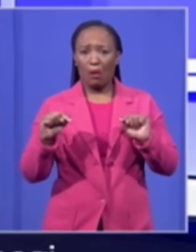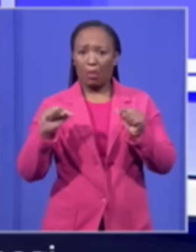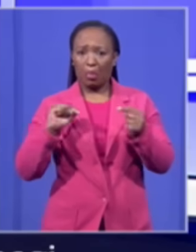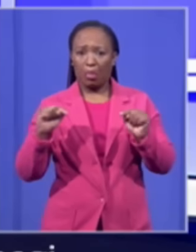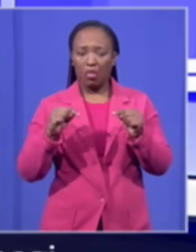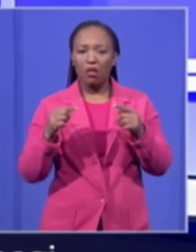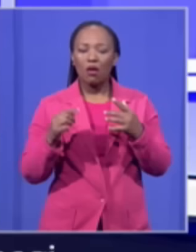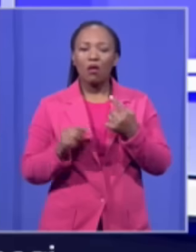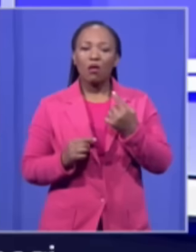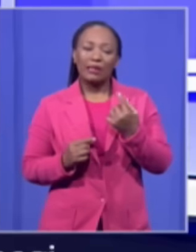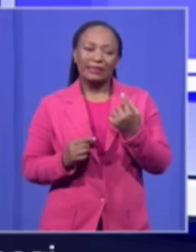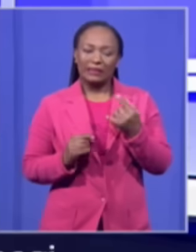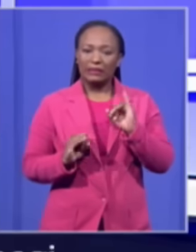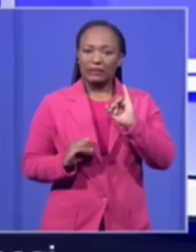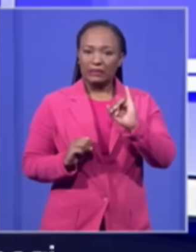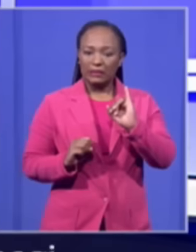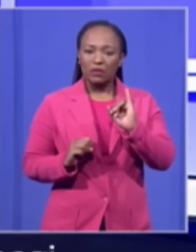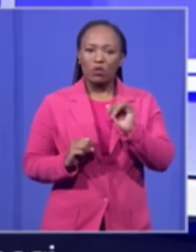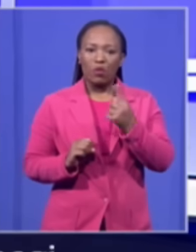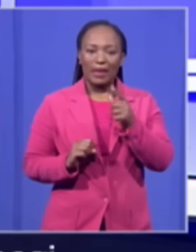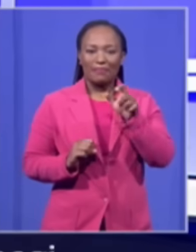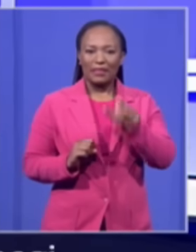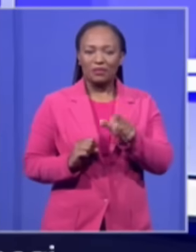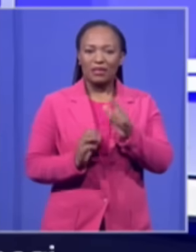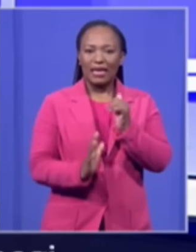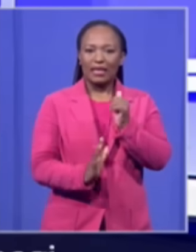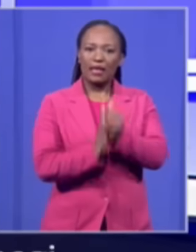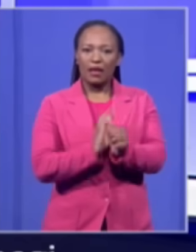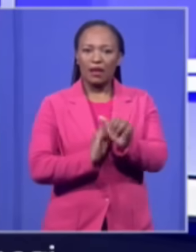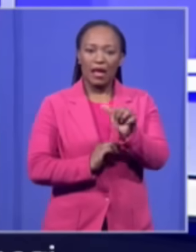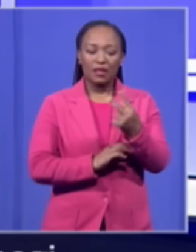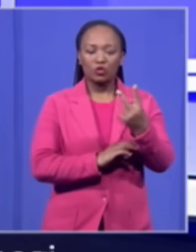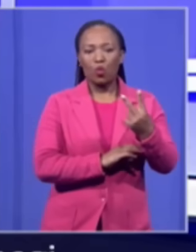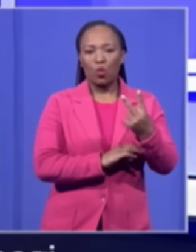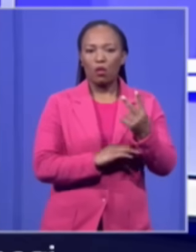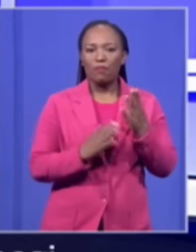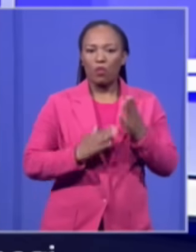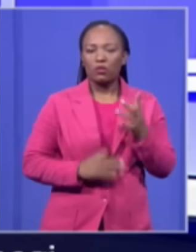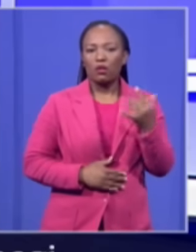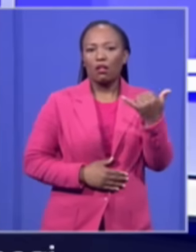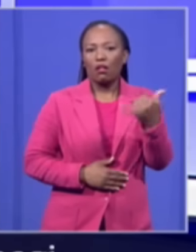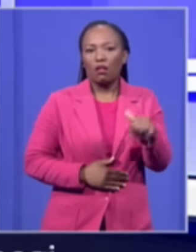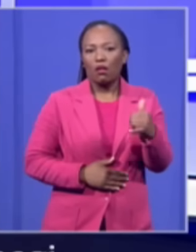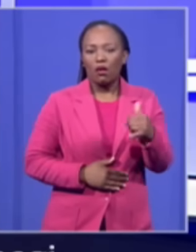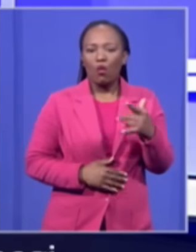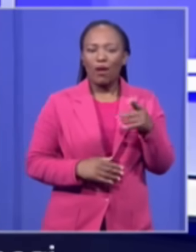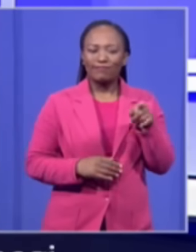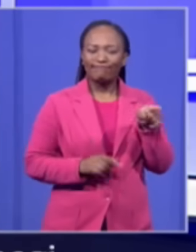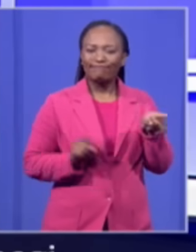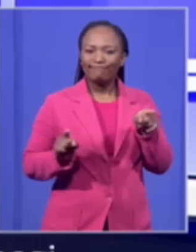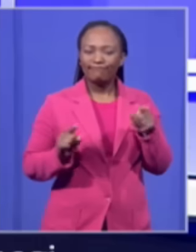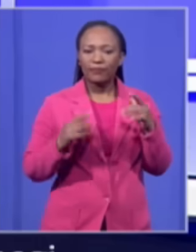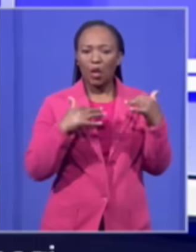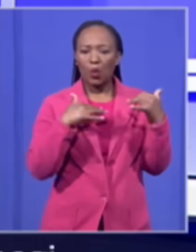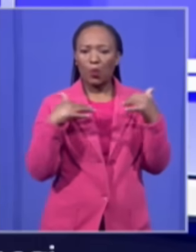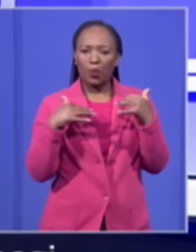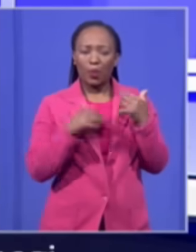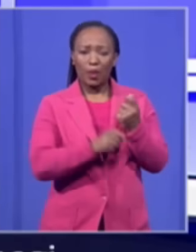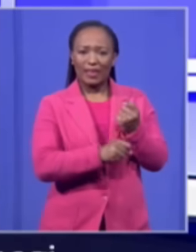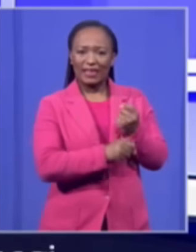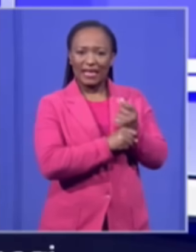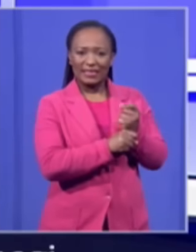nosi a bolawe mme ba bangwe ba le babedi ba gobale mo tlhaselong e go begwang e golagane le dikgotlang magareng ga beng ba di-taxi le